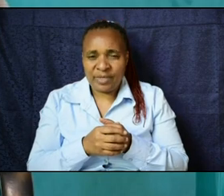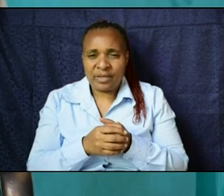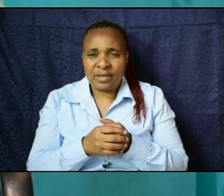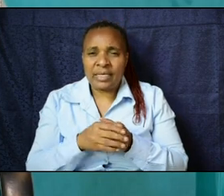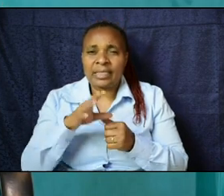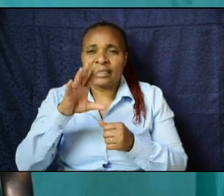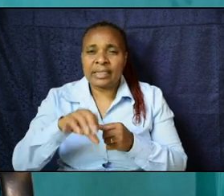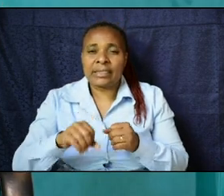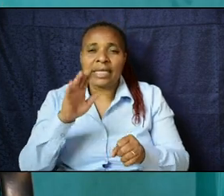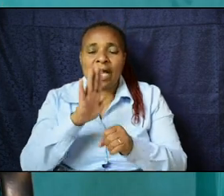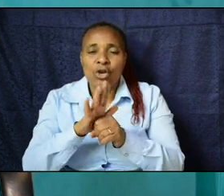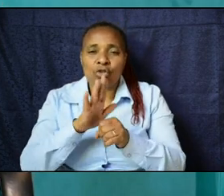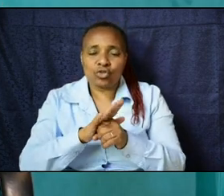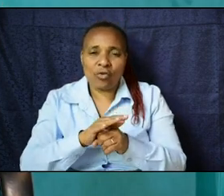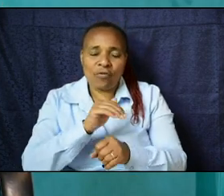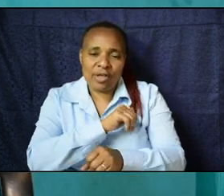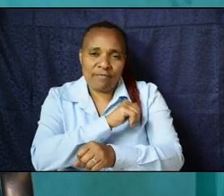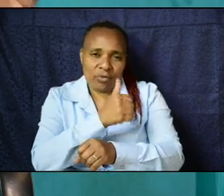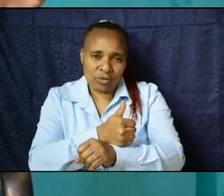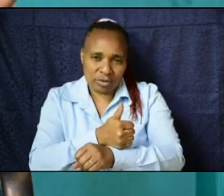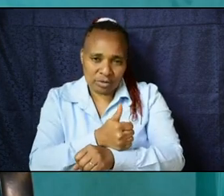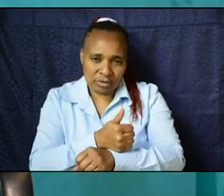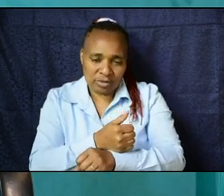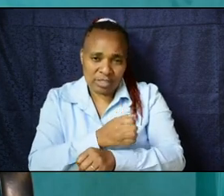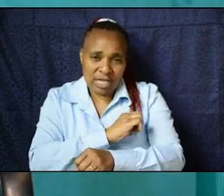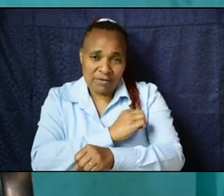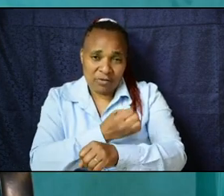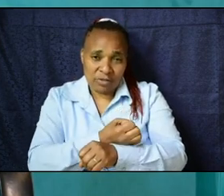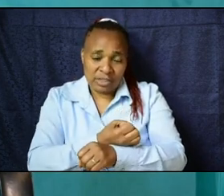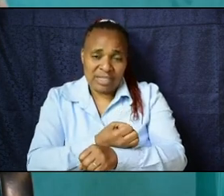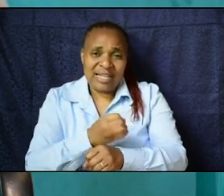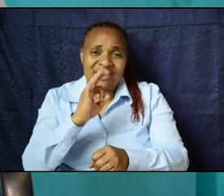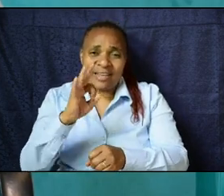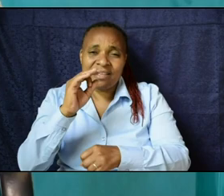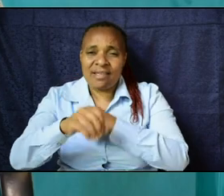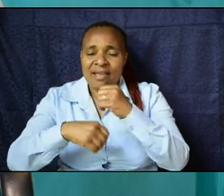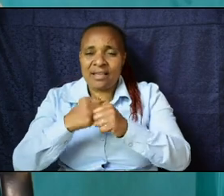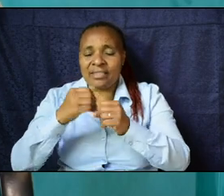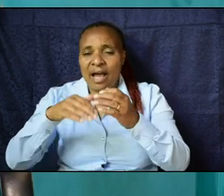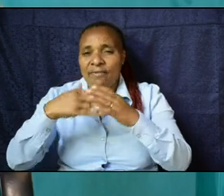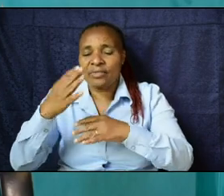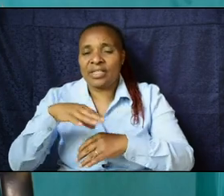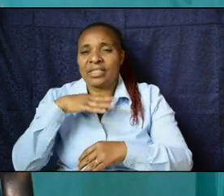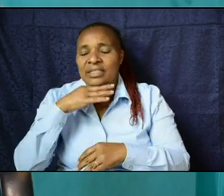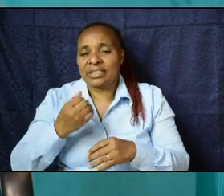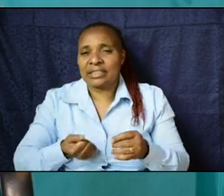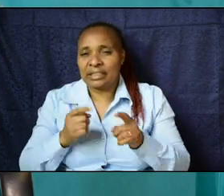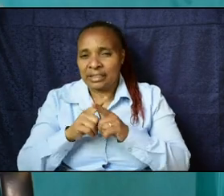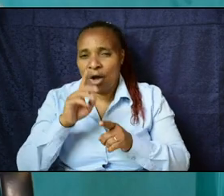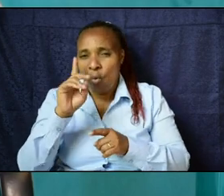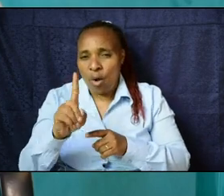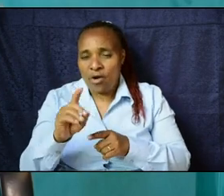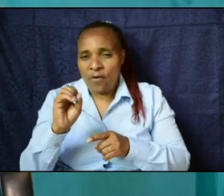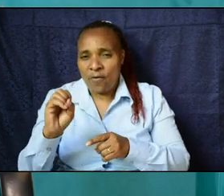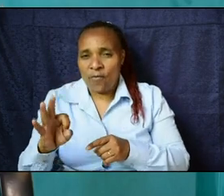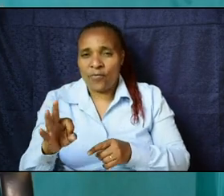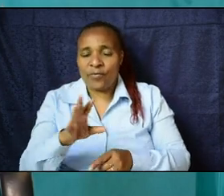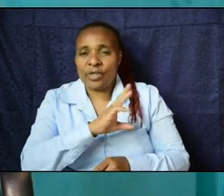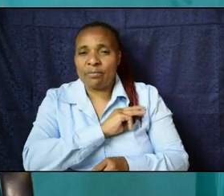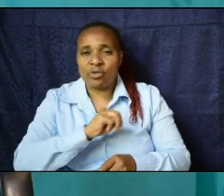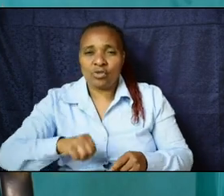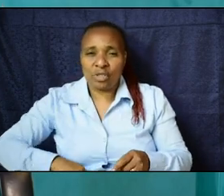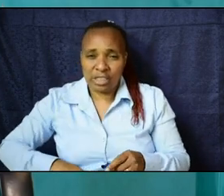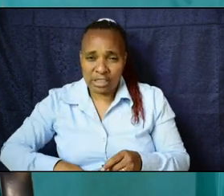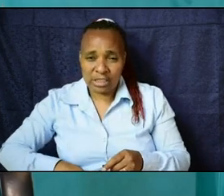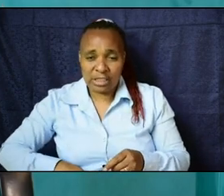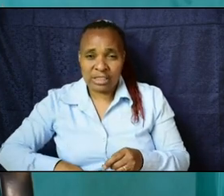It takes a lot of effort to say that. Now, 3 years after that death, a sister to one of the missionaries and a widow to